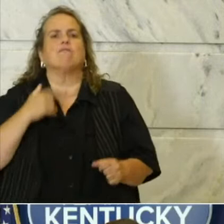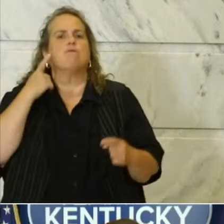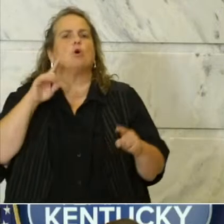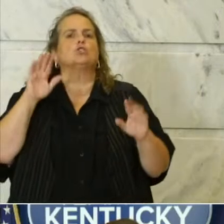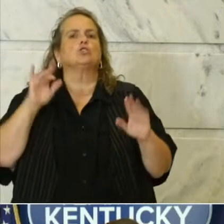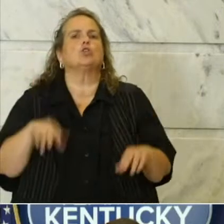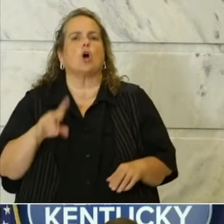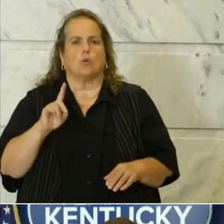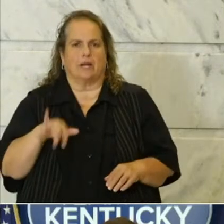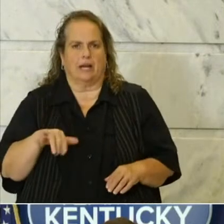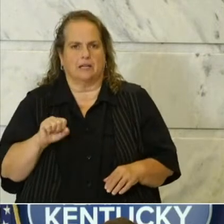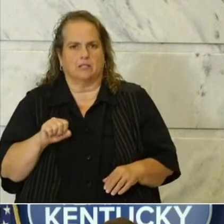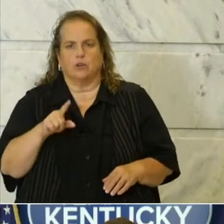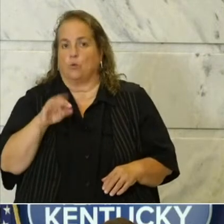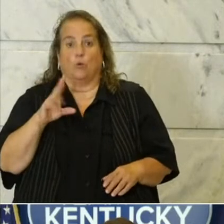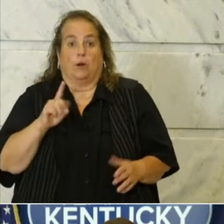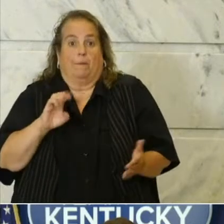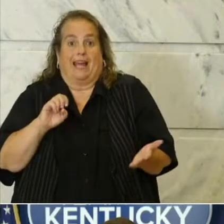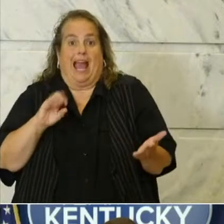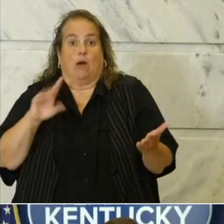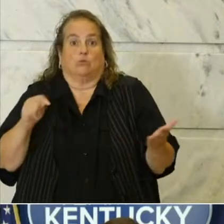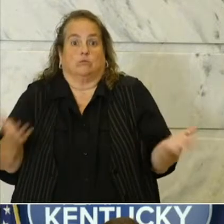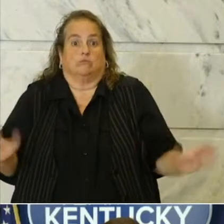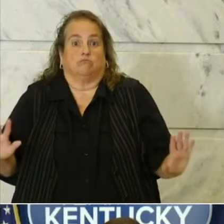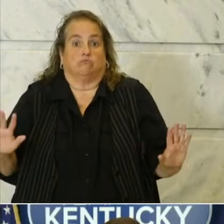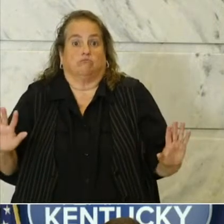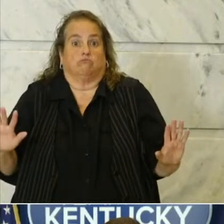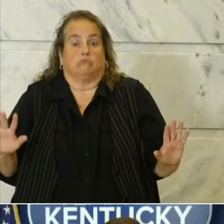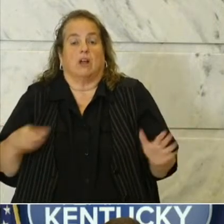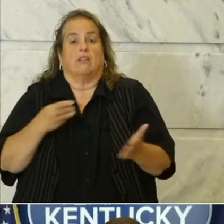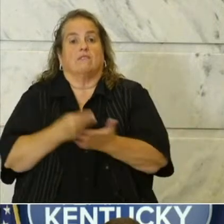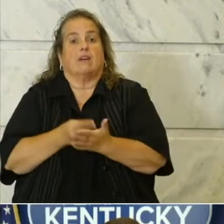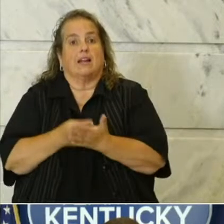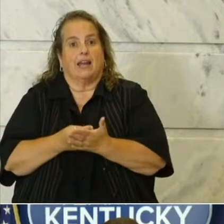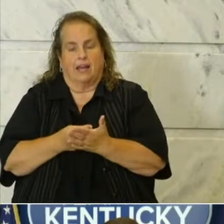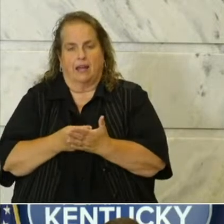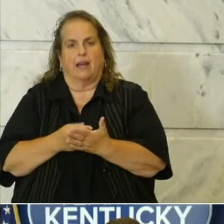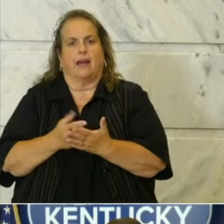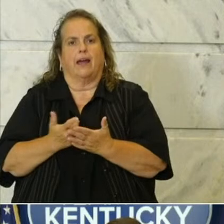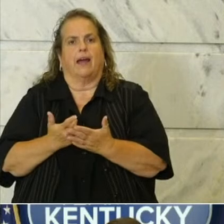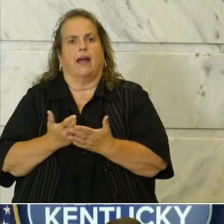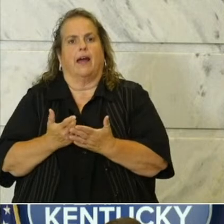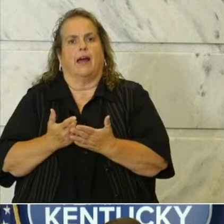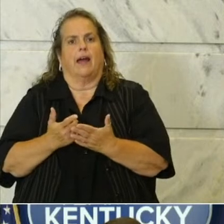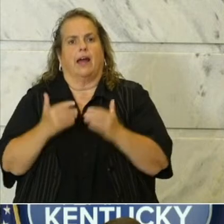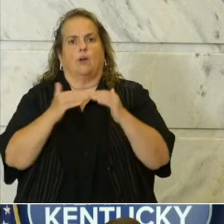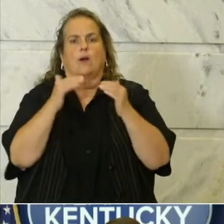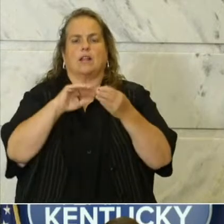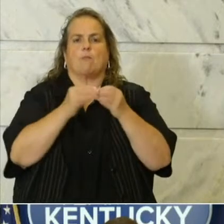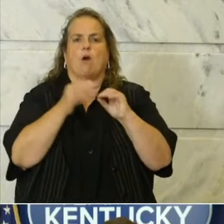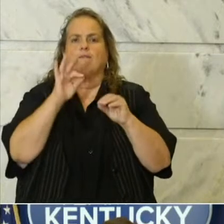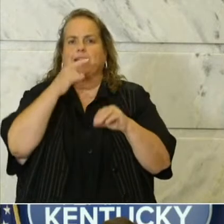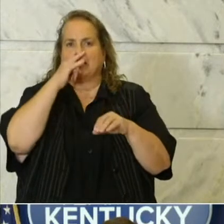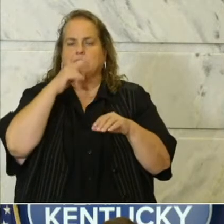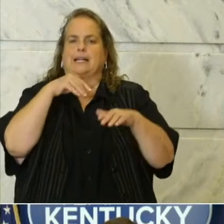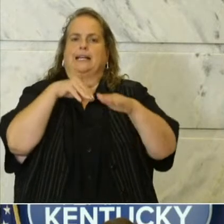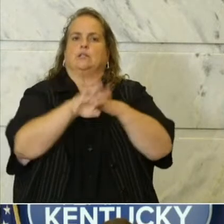days, you'd be out. And your funding would be based on the number of kids coming into school in